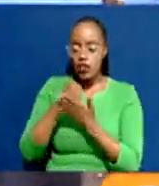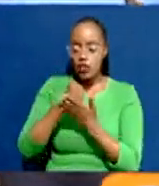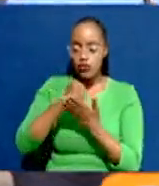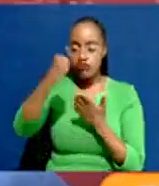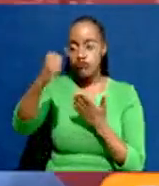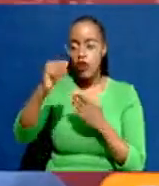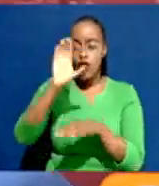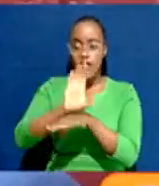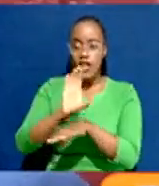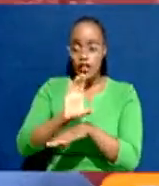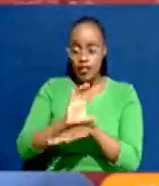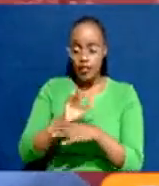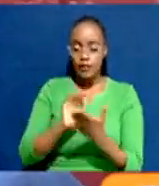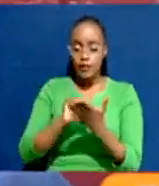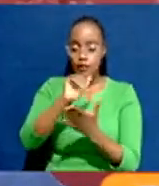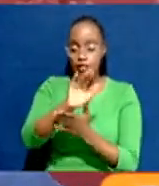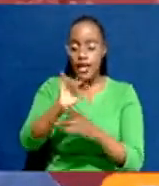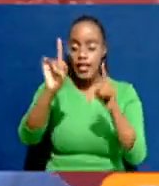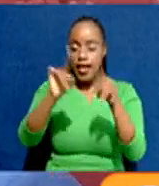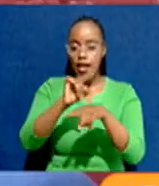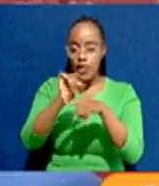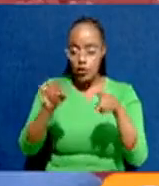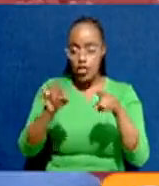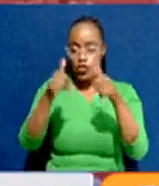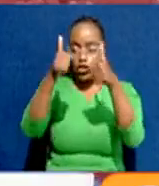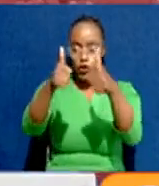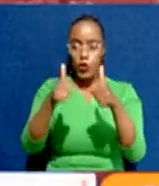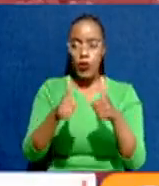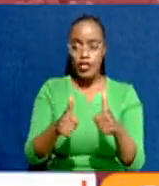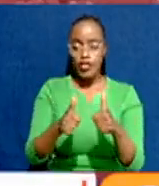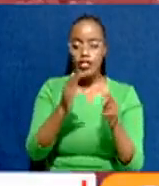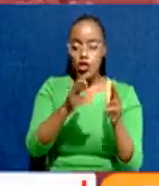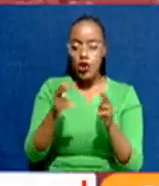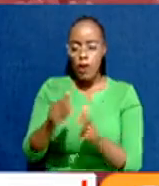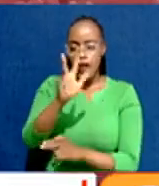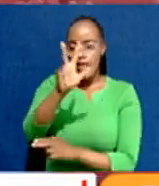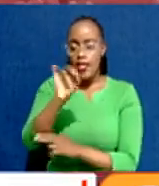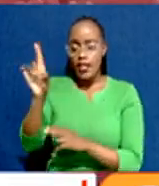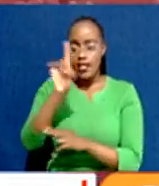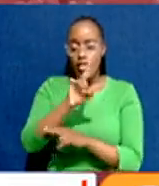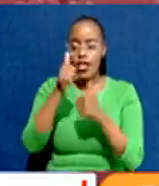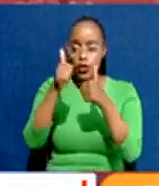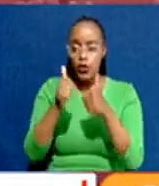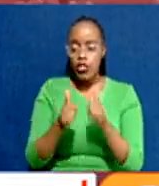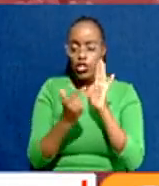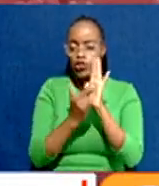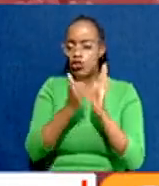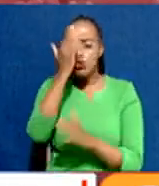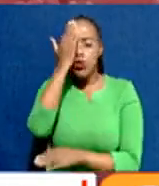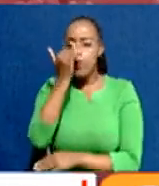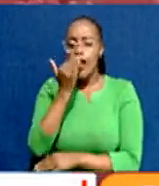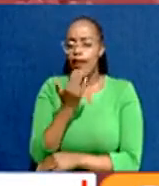the church. So we've sent them a cancellation notice. It's usually a 30 days notice to show cause